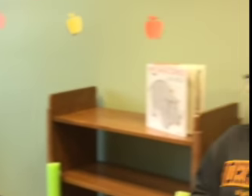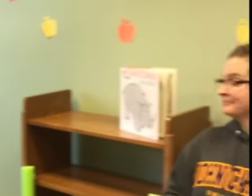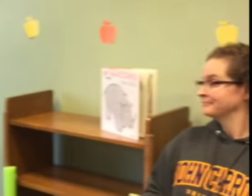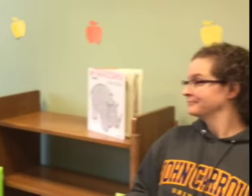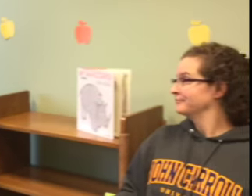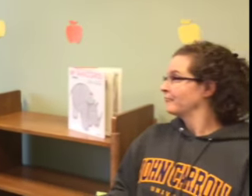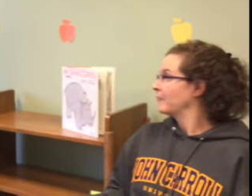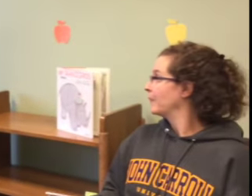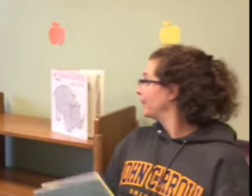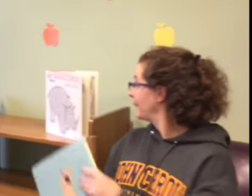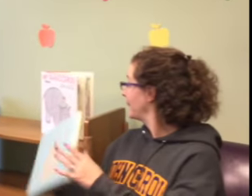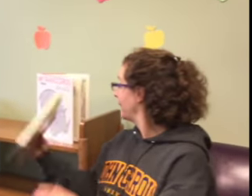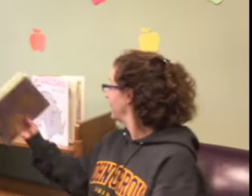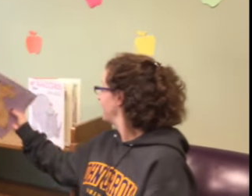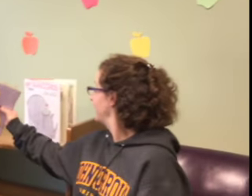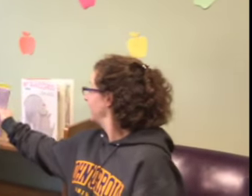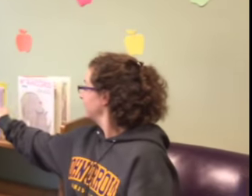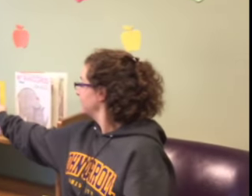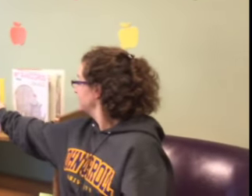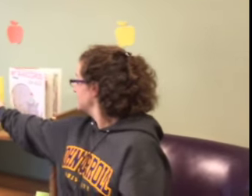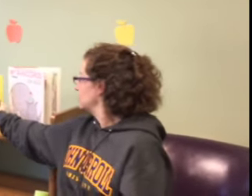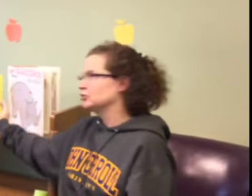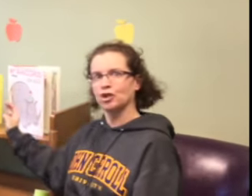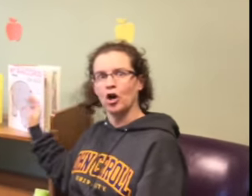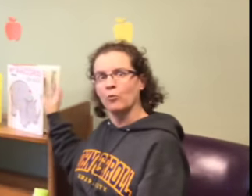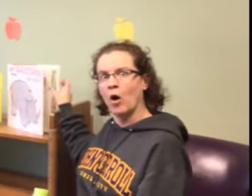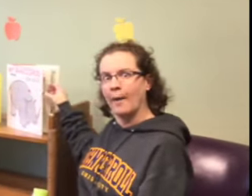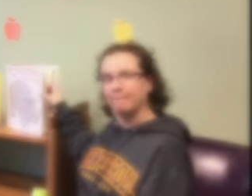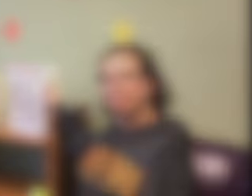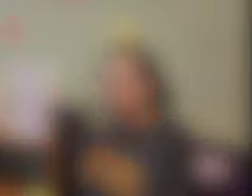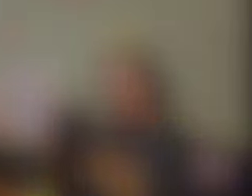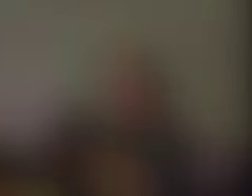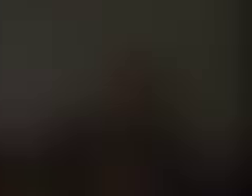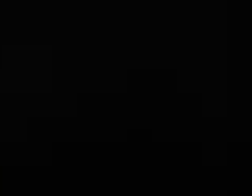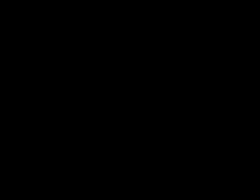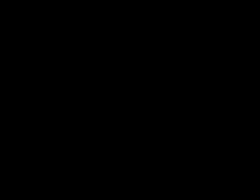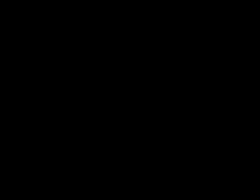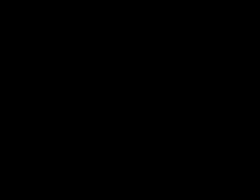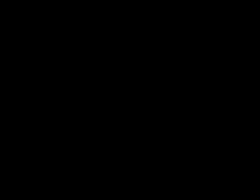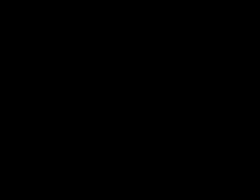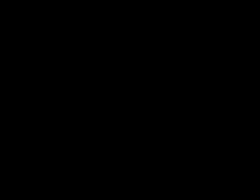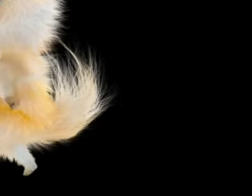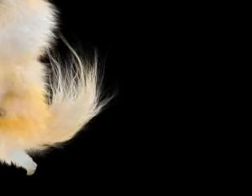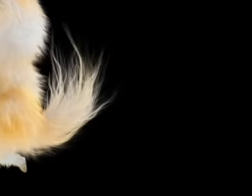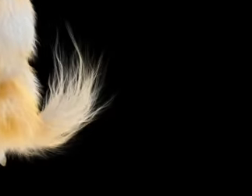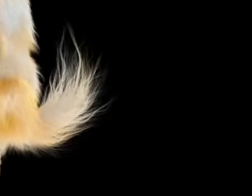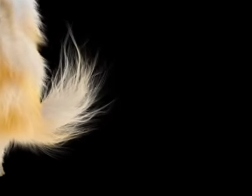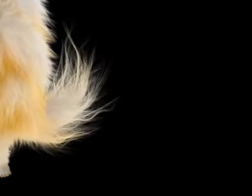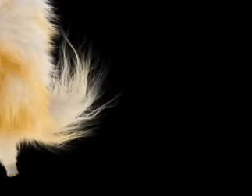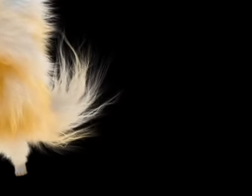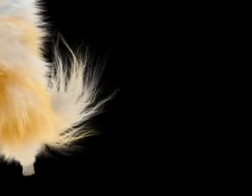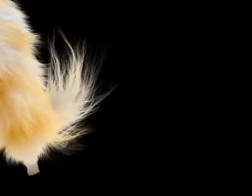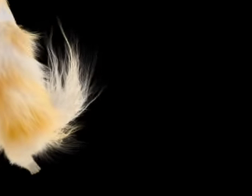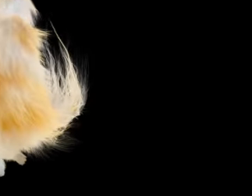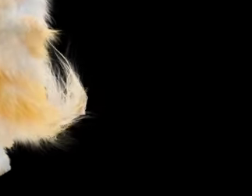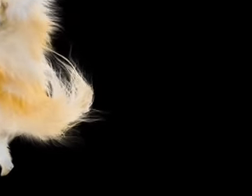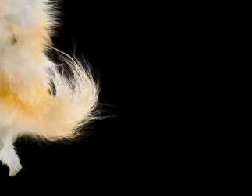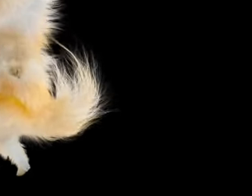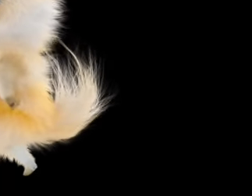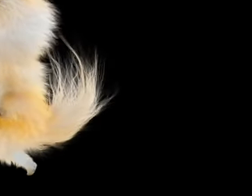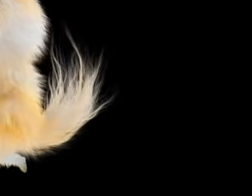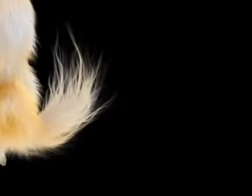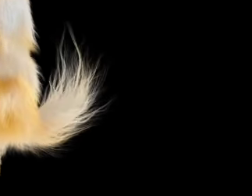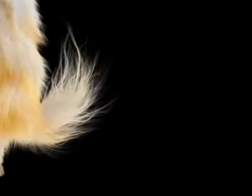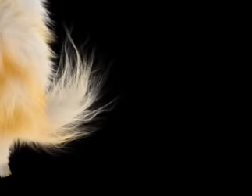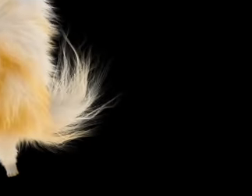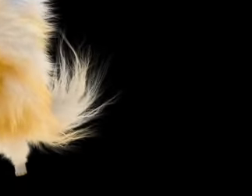John Agee, My Rhinoceros. It's a good one. That's hilarious!